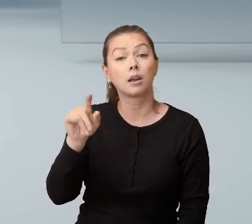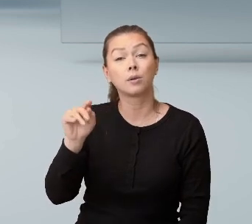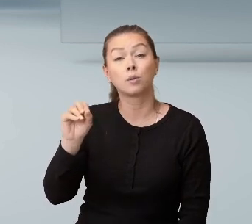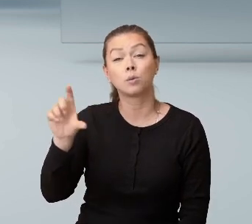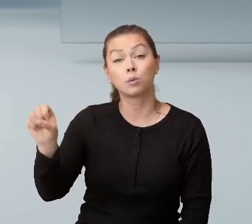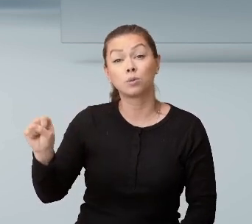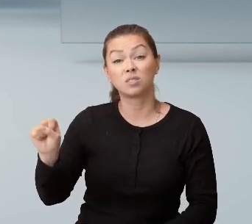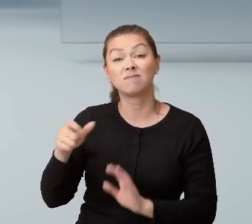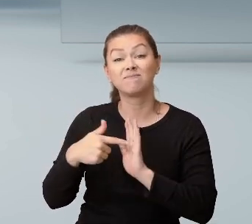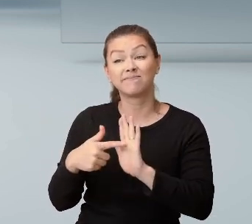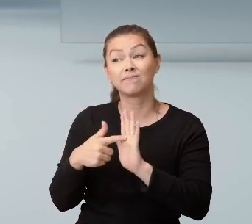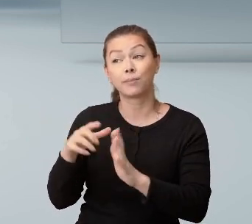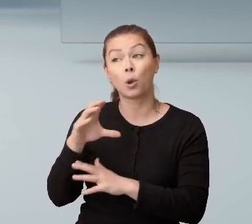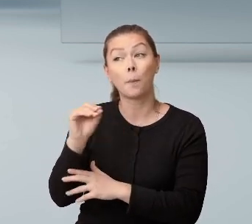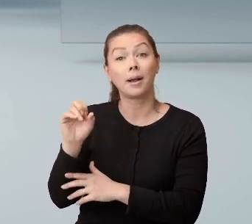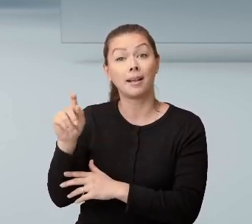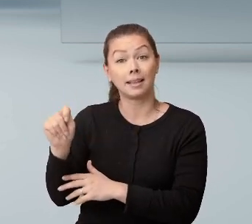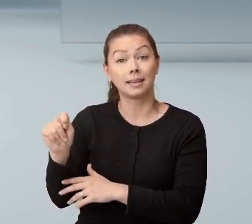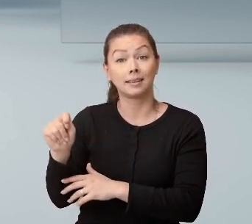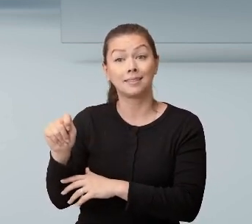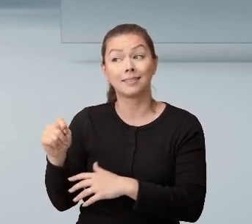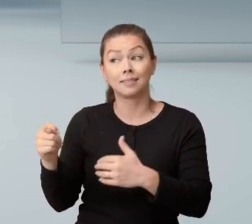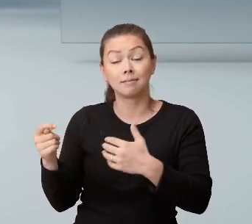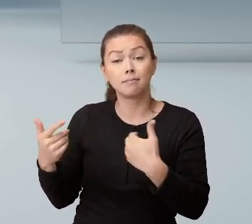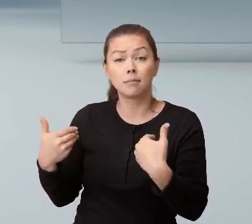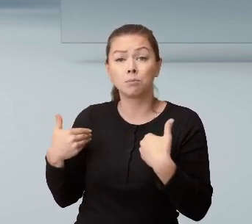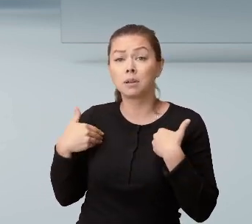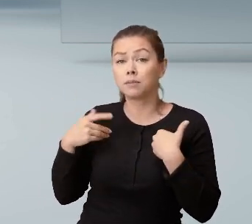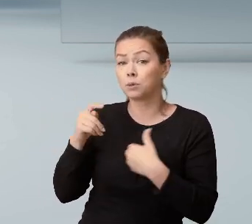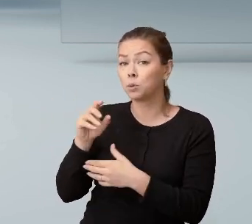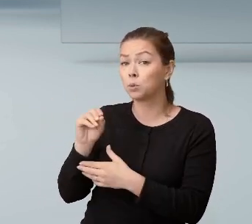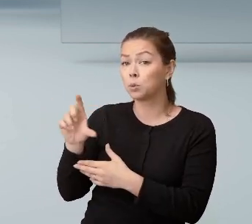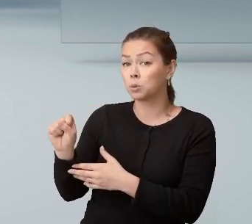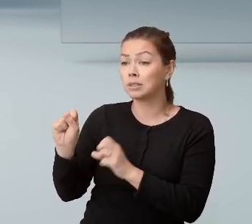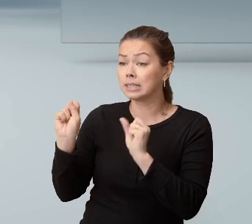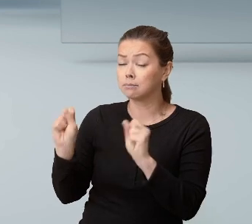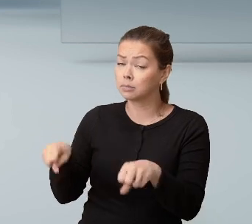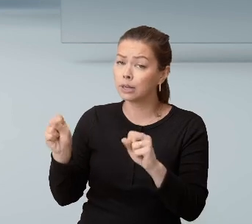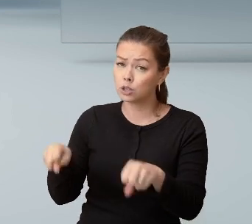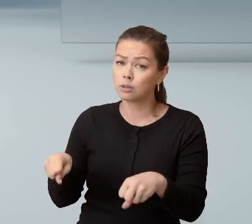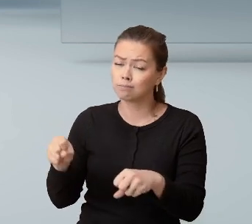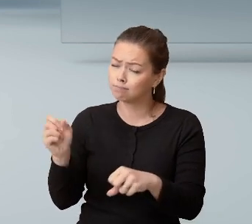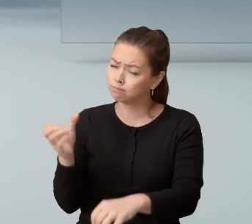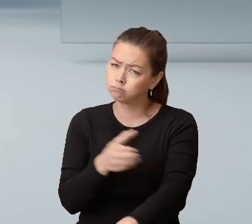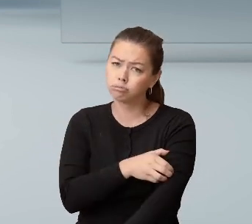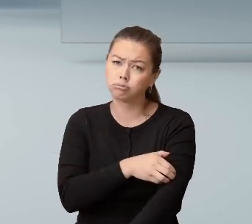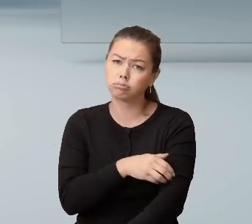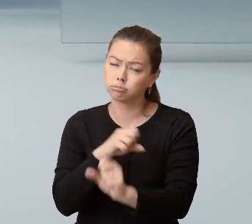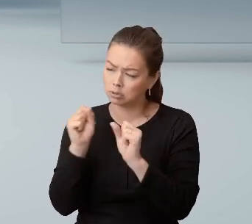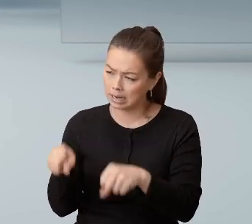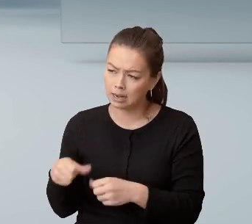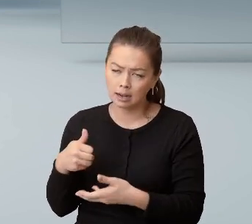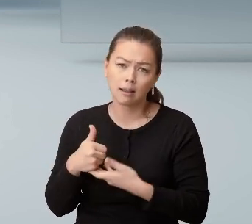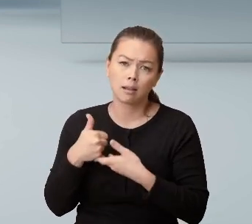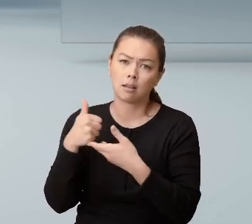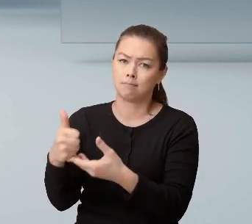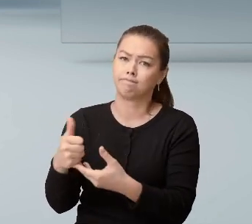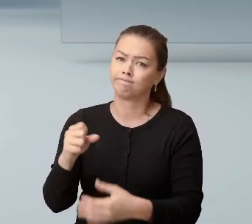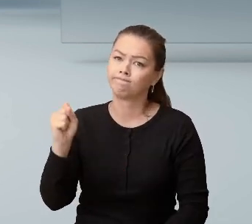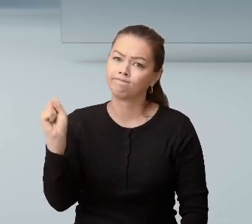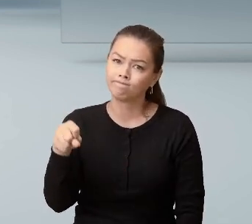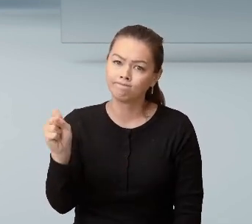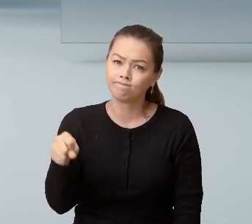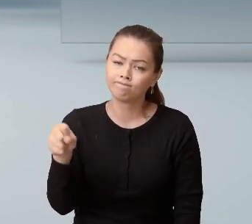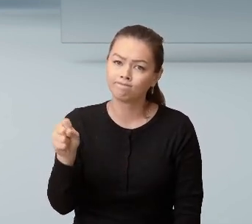such as Copilot. These tools have the potential to be incredibly helpful. They're very powerful tools,